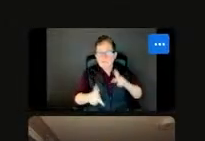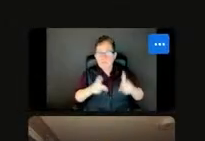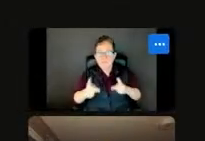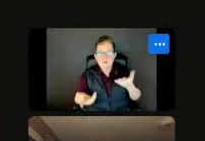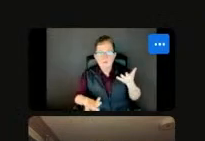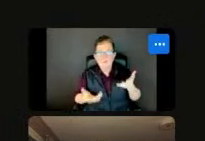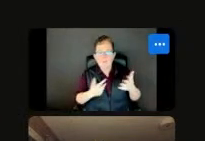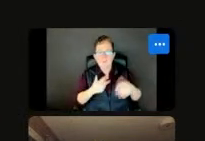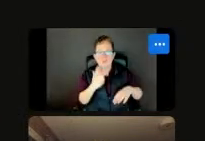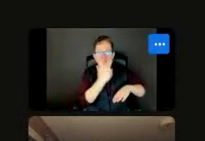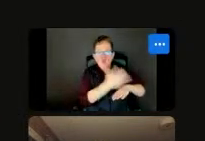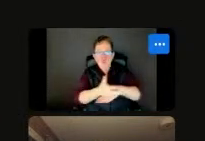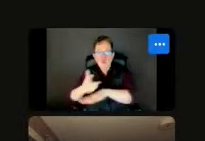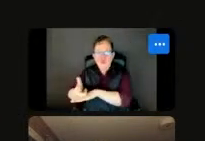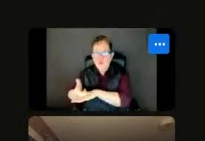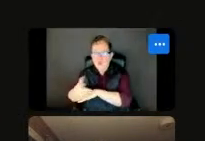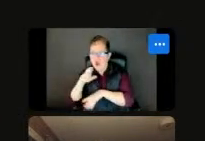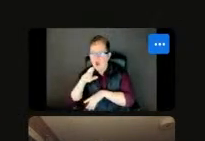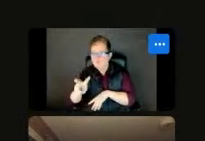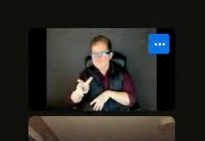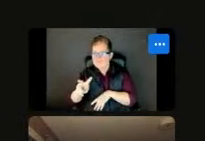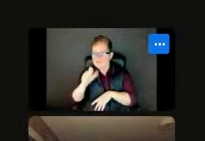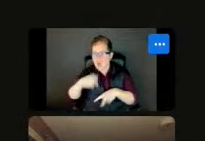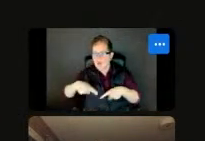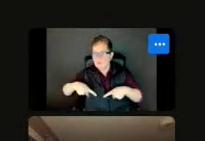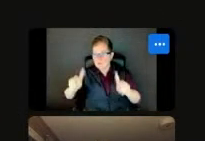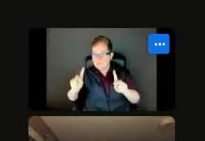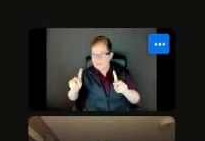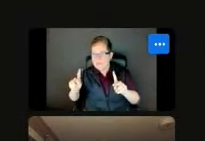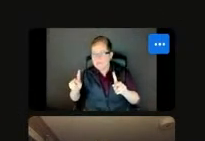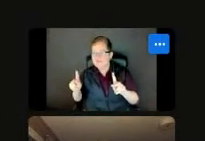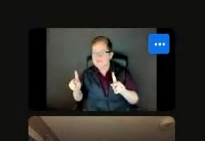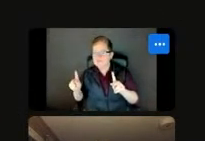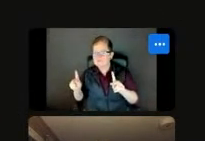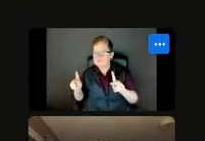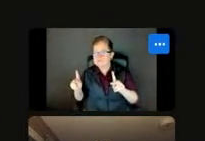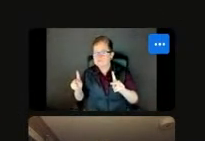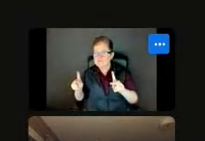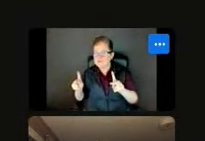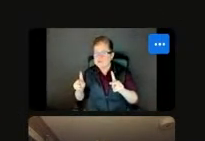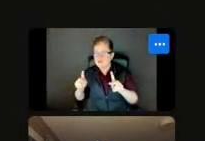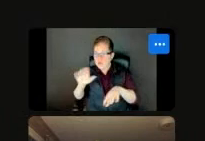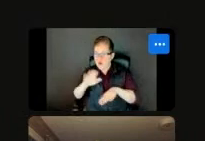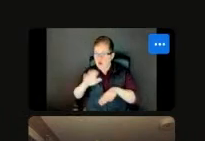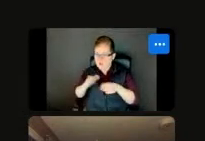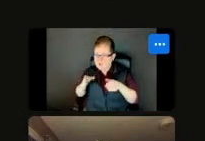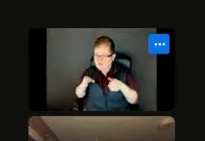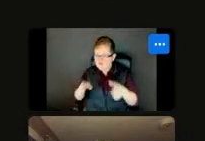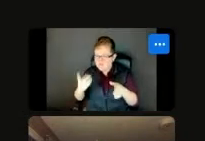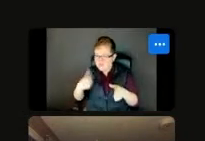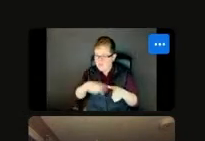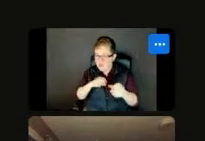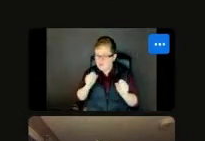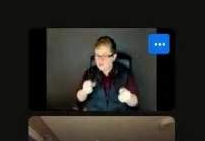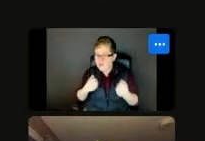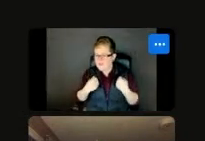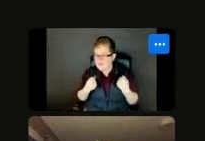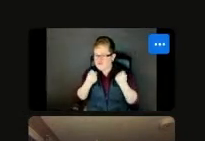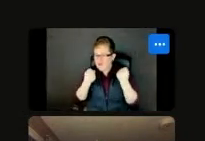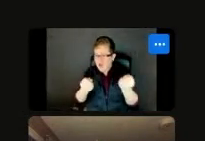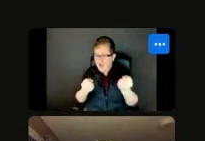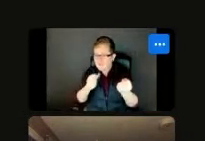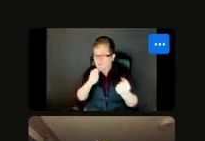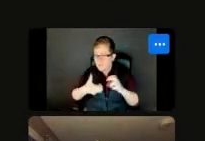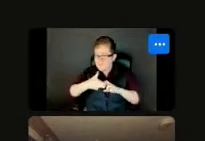residing in an RV in a location that hasn't been permitted. Do we get on those right away so we can have them drive away instead of us tow